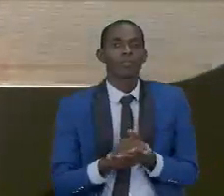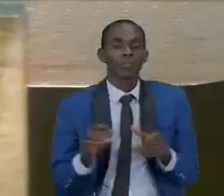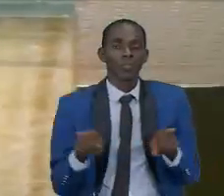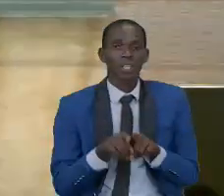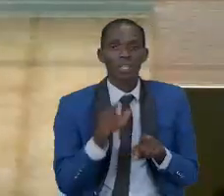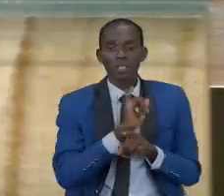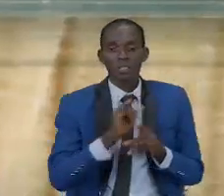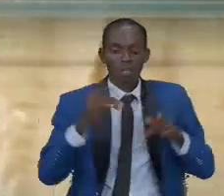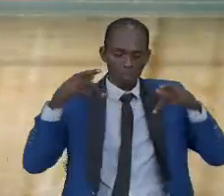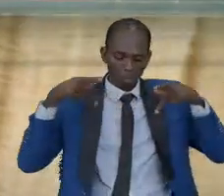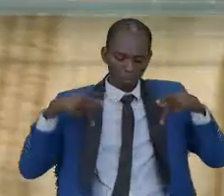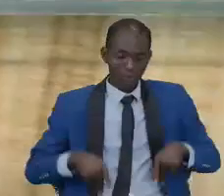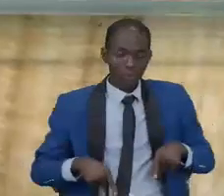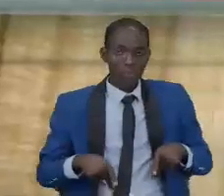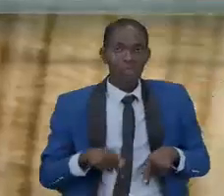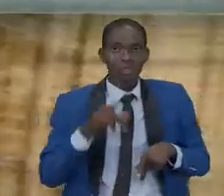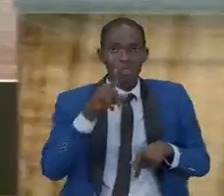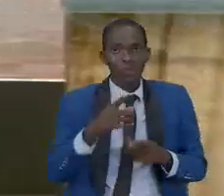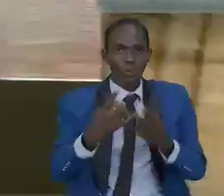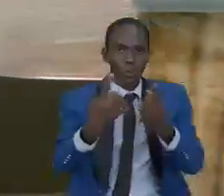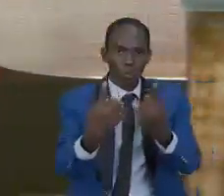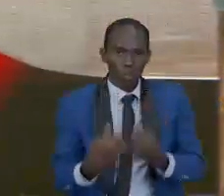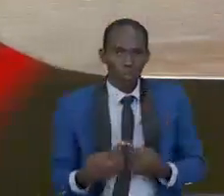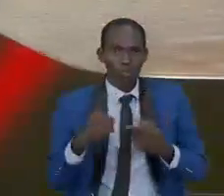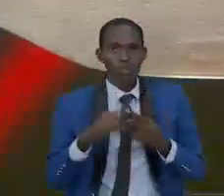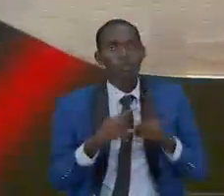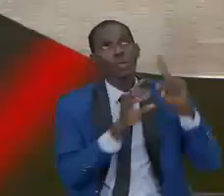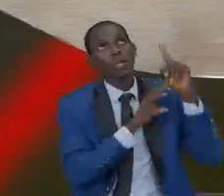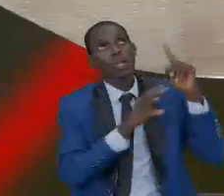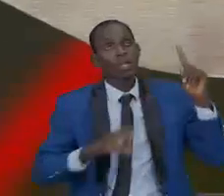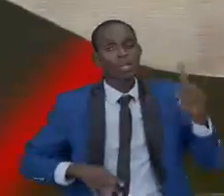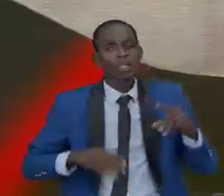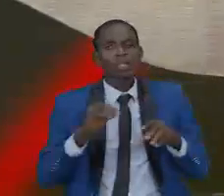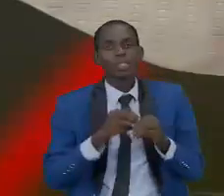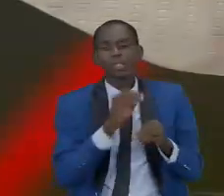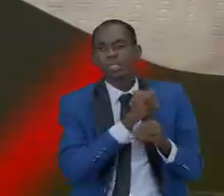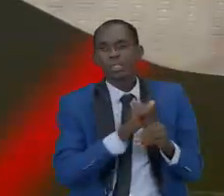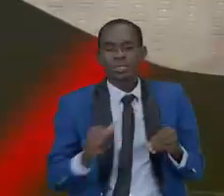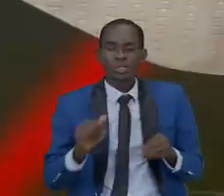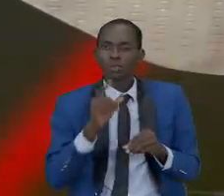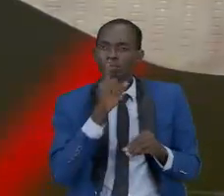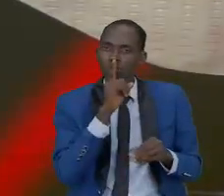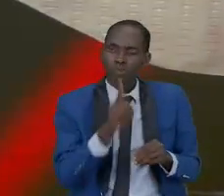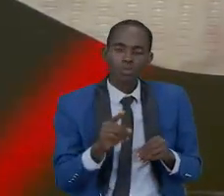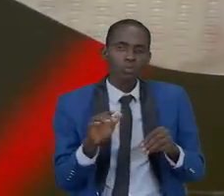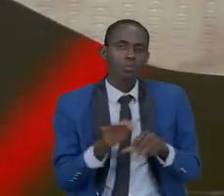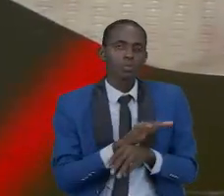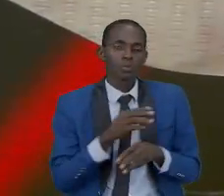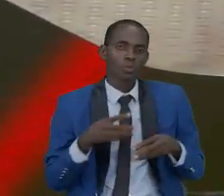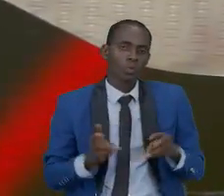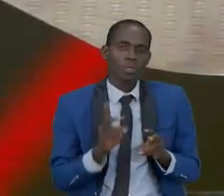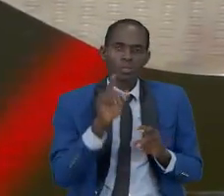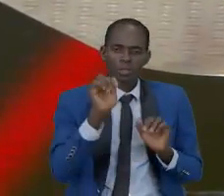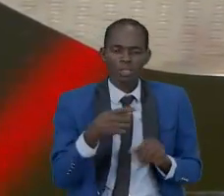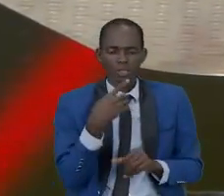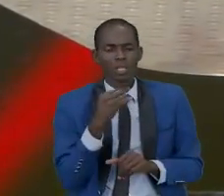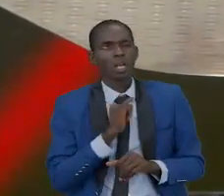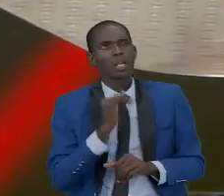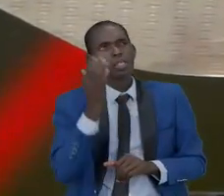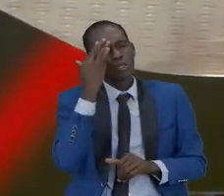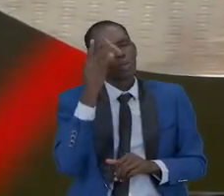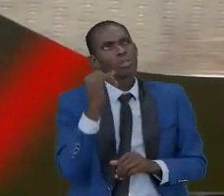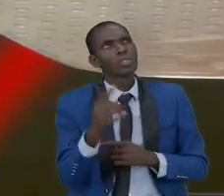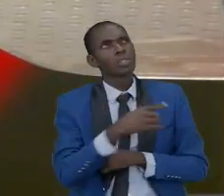individual you came to Christ in a definite way and you can say I know the day